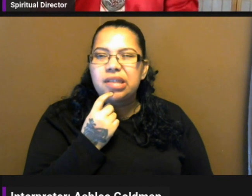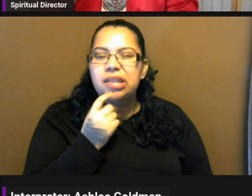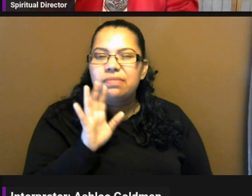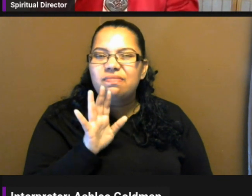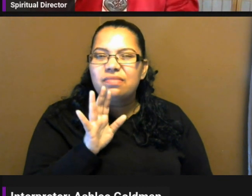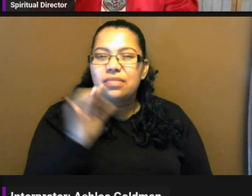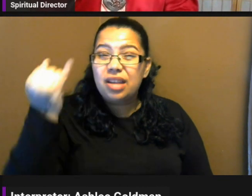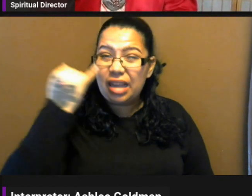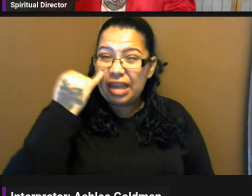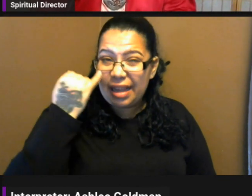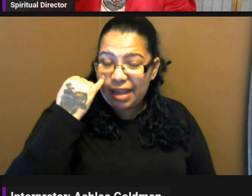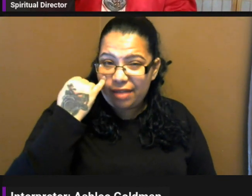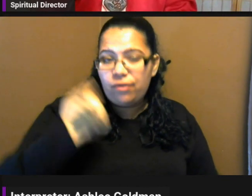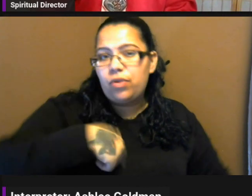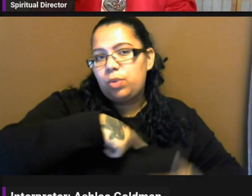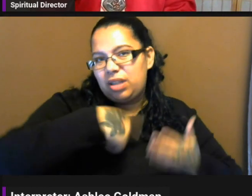if we're going to talk about faith,